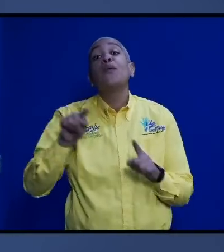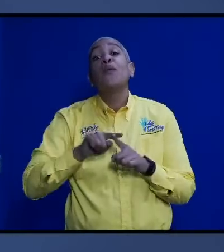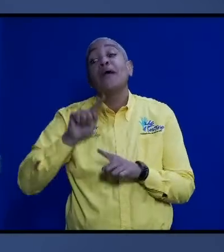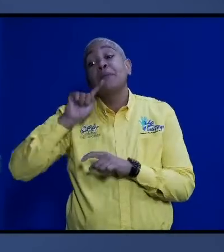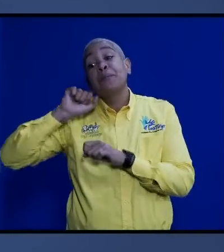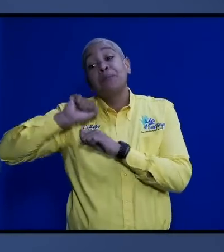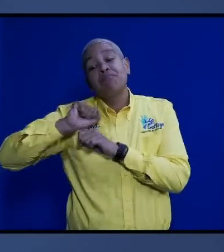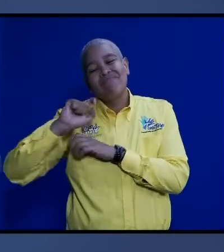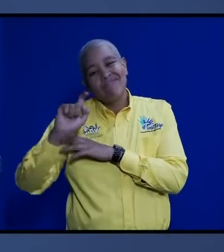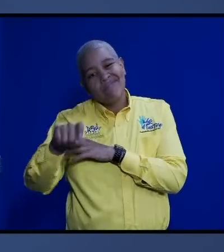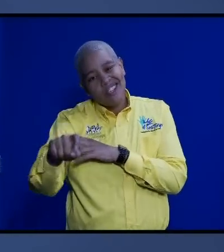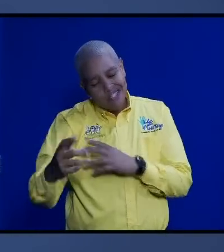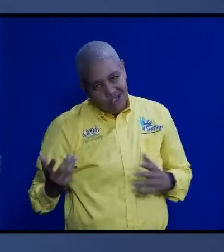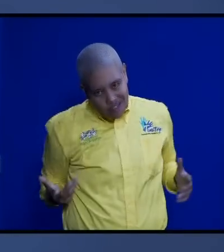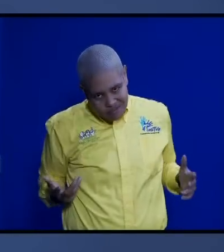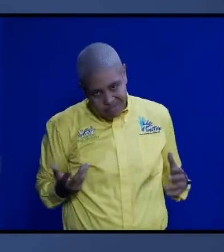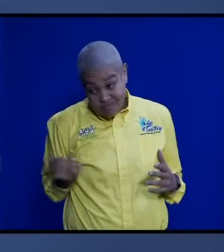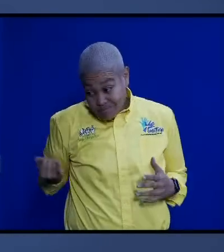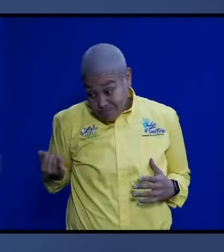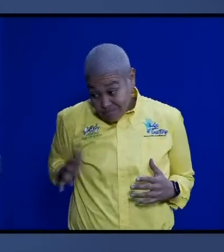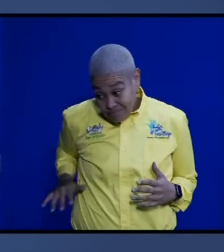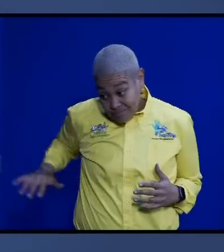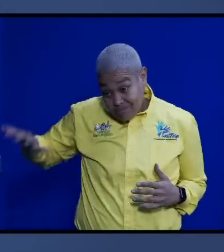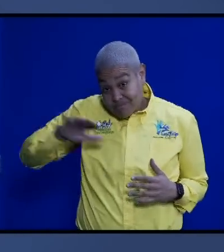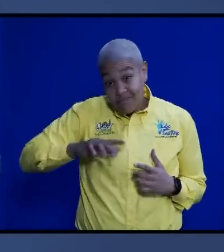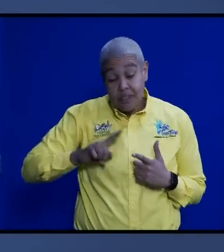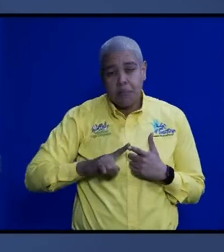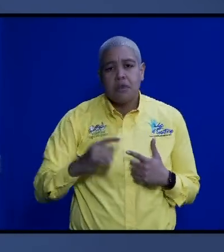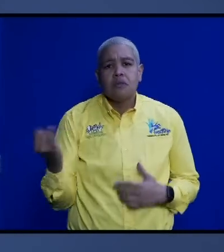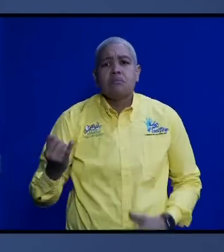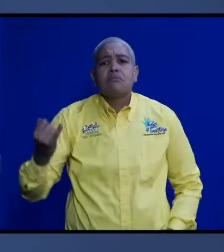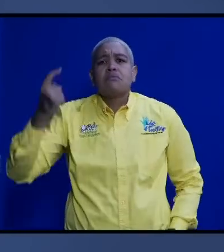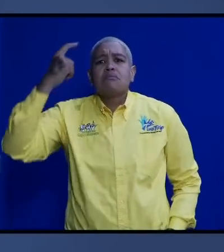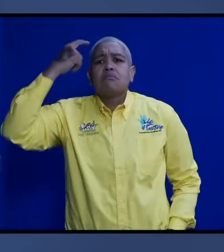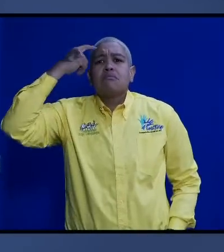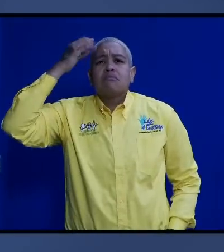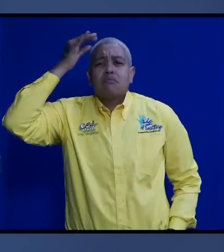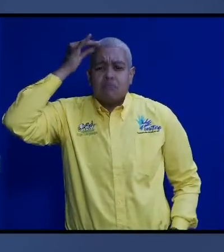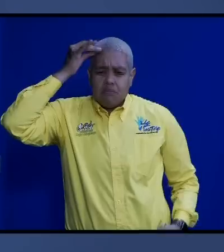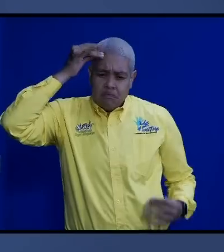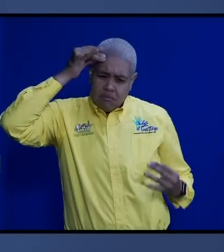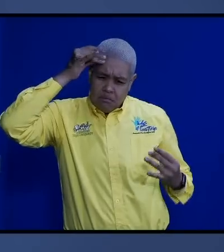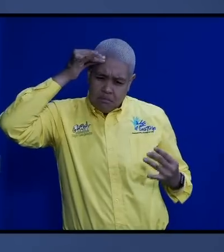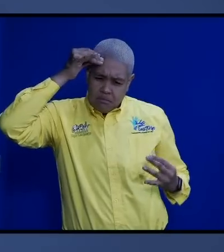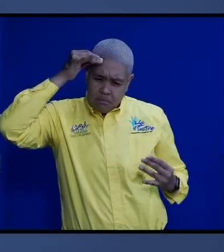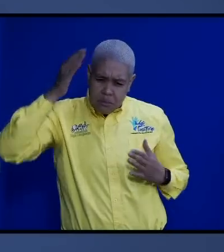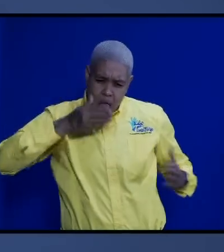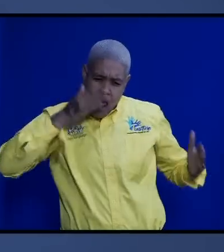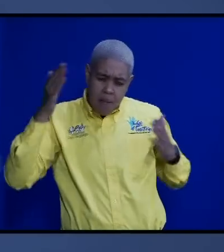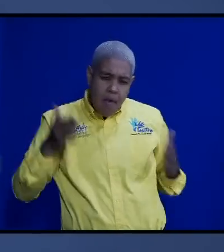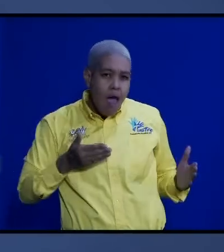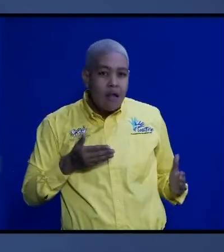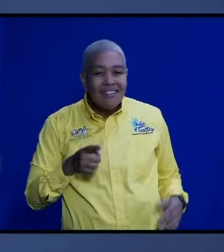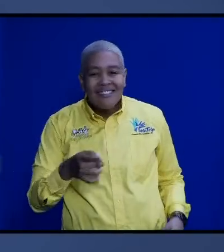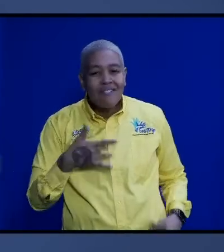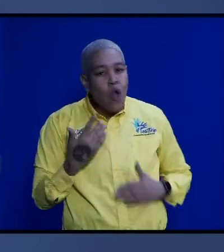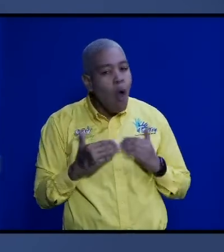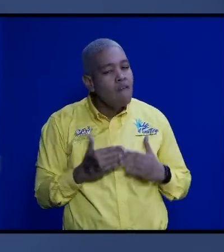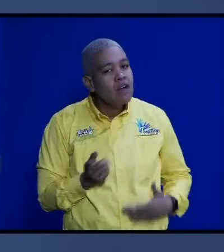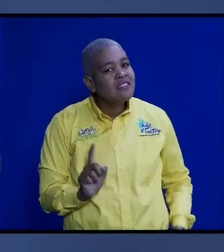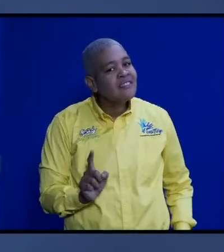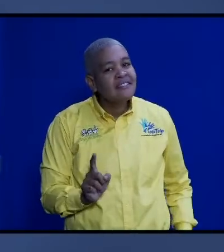necessary. Criminals and criminal masterminds should take no comfort